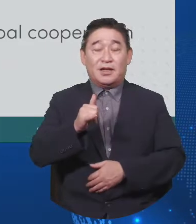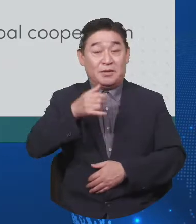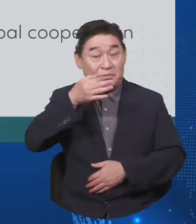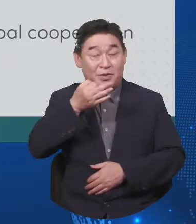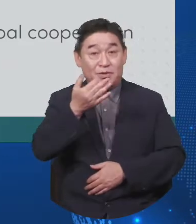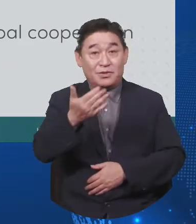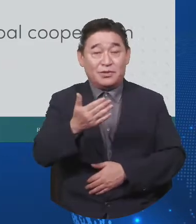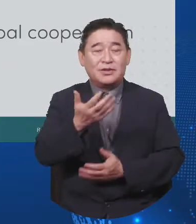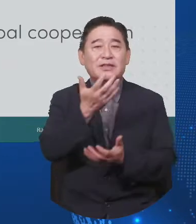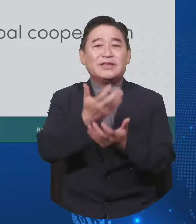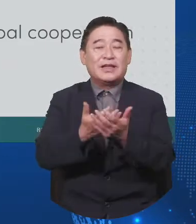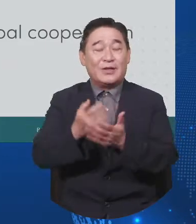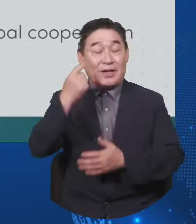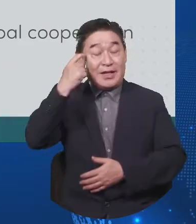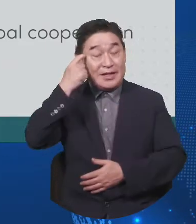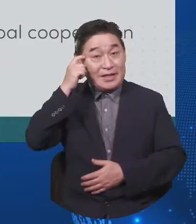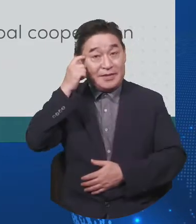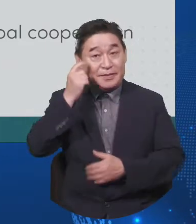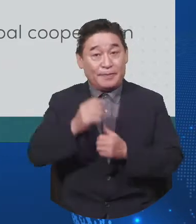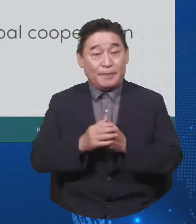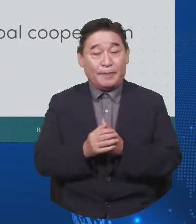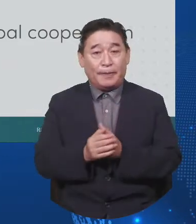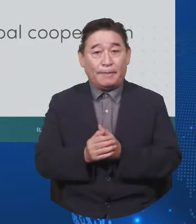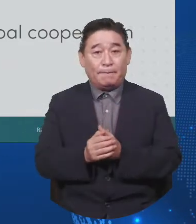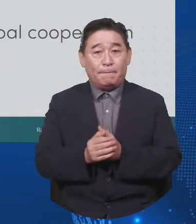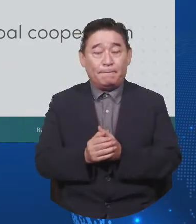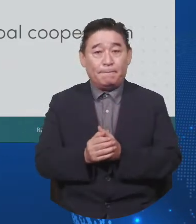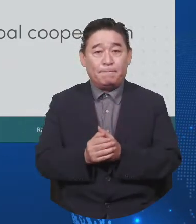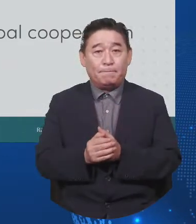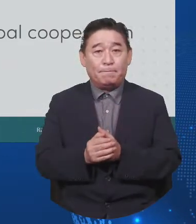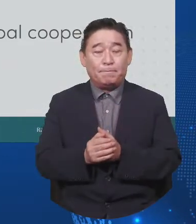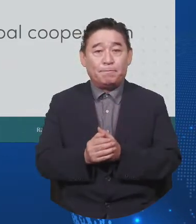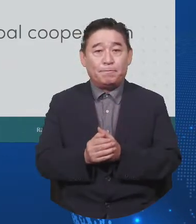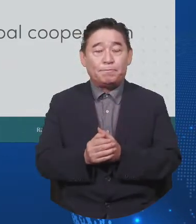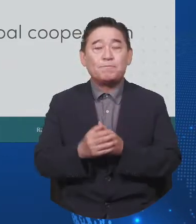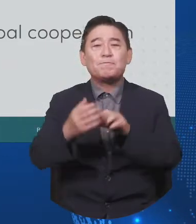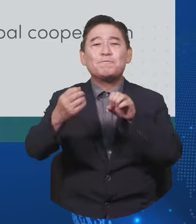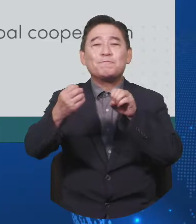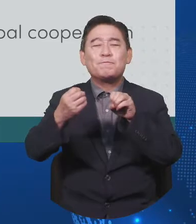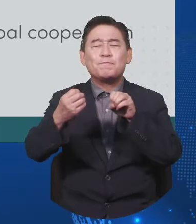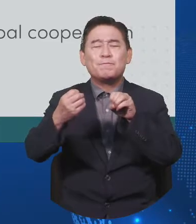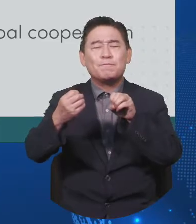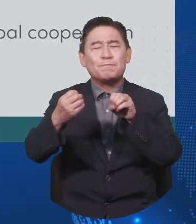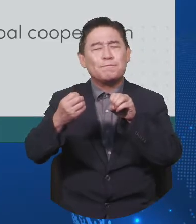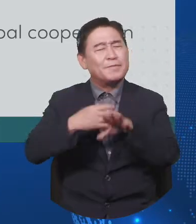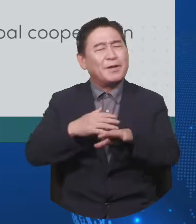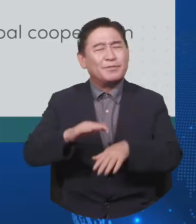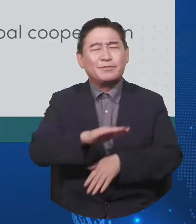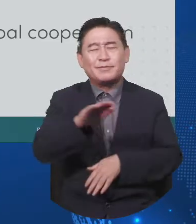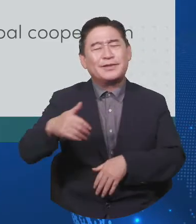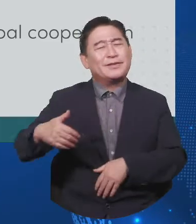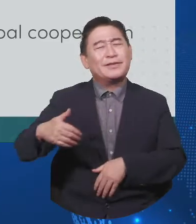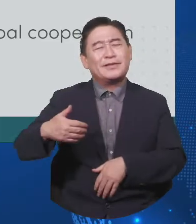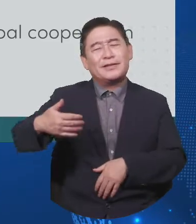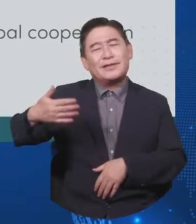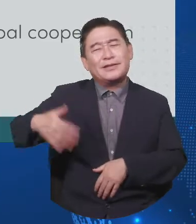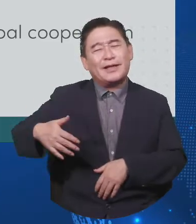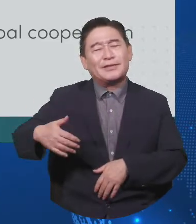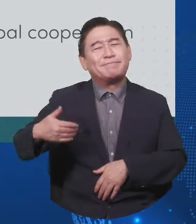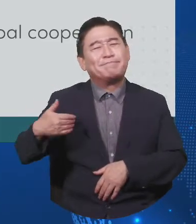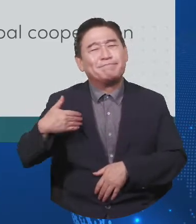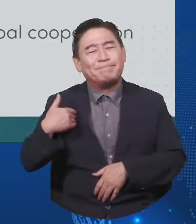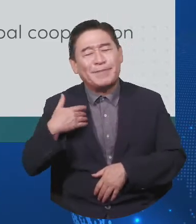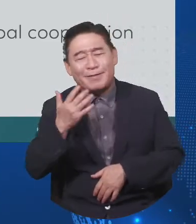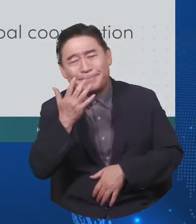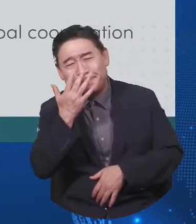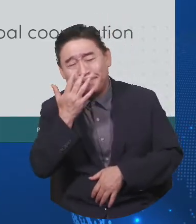So on this question, we don't have an answer, but we do think the reality emerging shows that cooperation cannot be taken